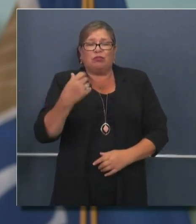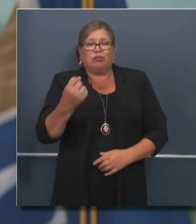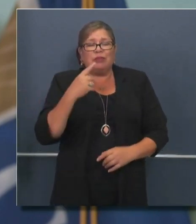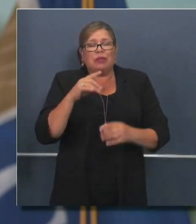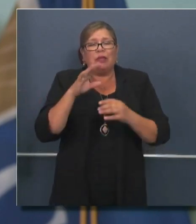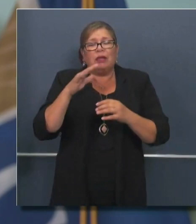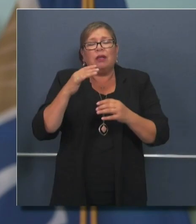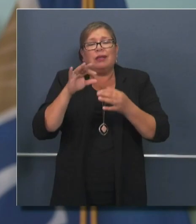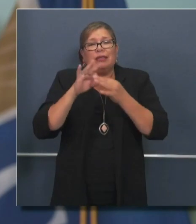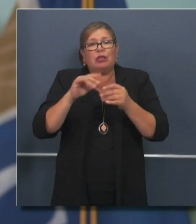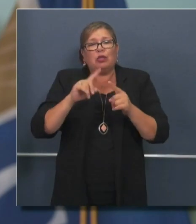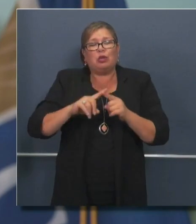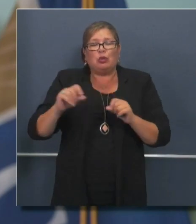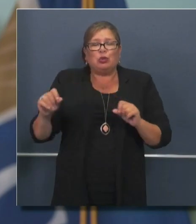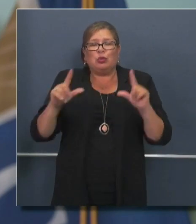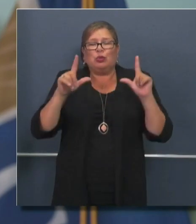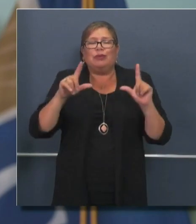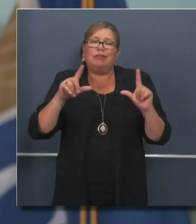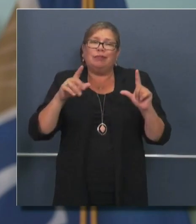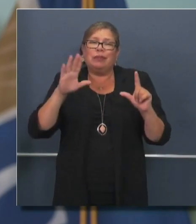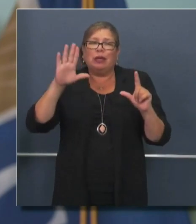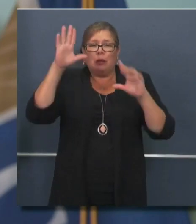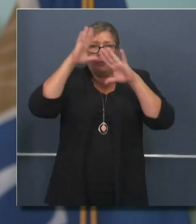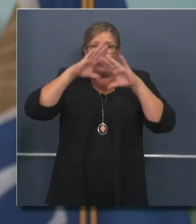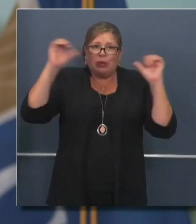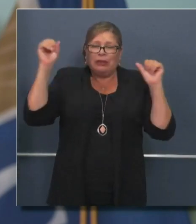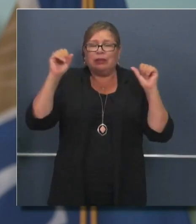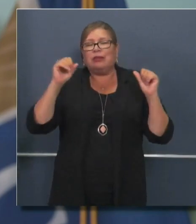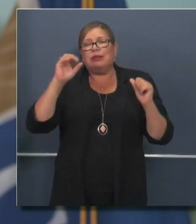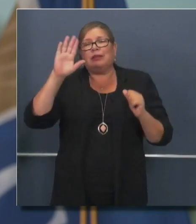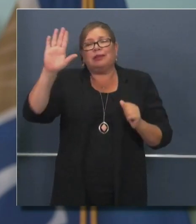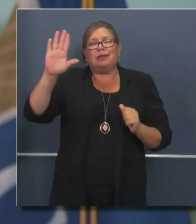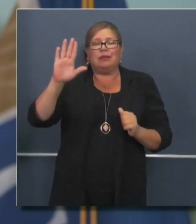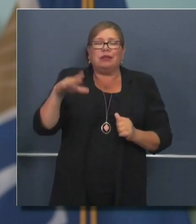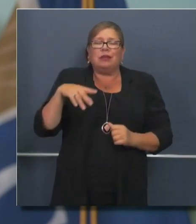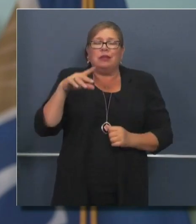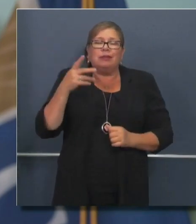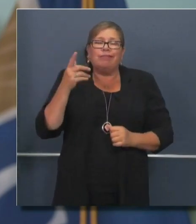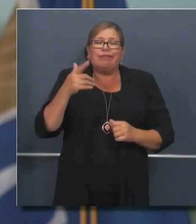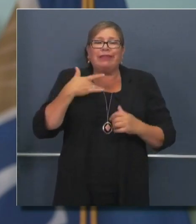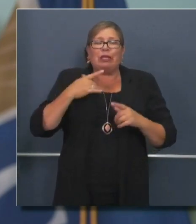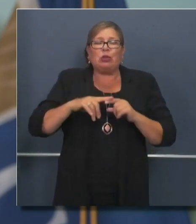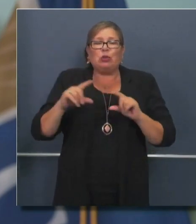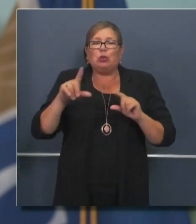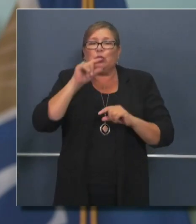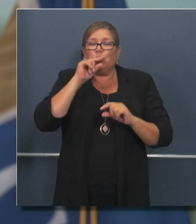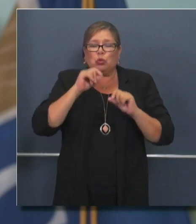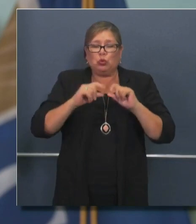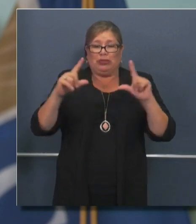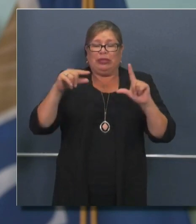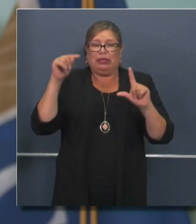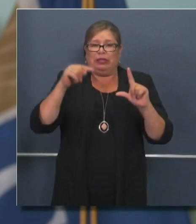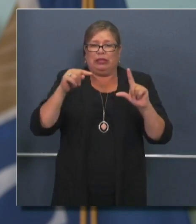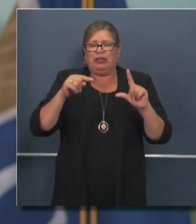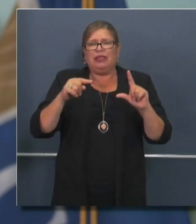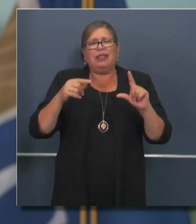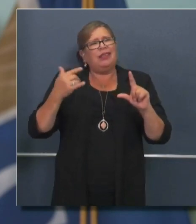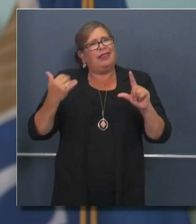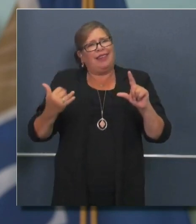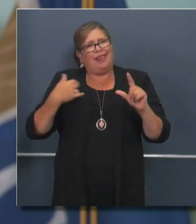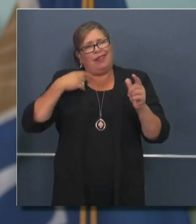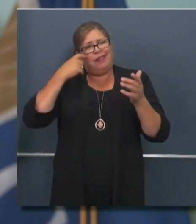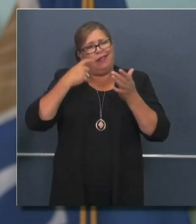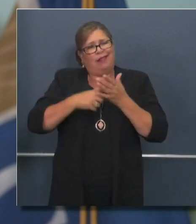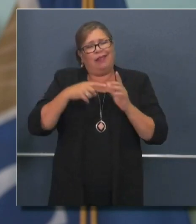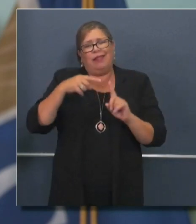often mischaracterizing your plan to mail ballots to all registered voters. Twitter took the unprecedented step of tagging his tweets with a